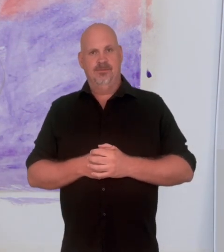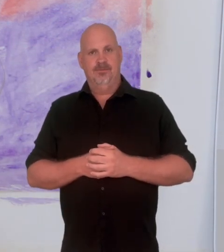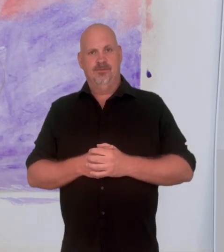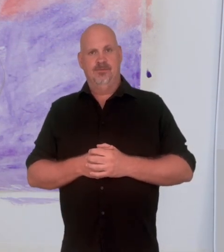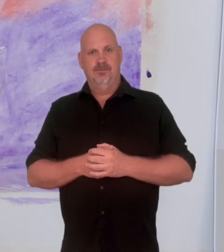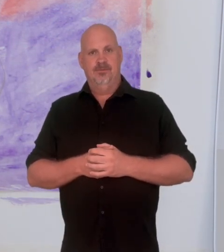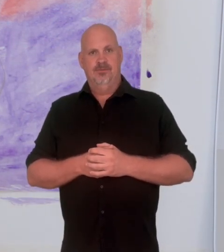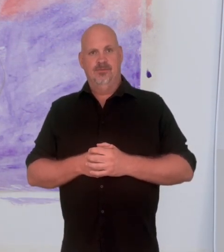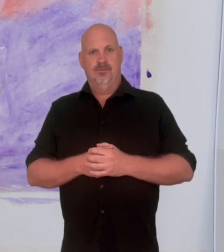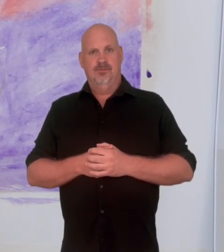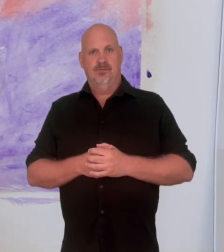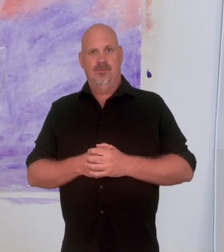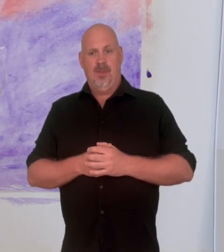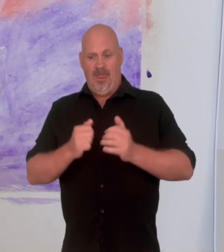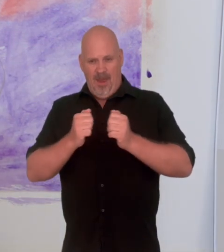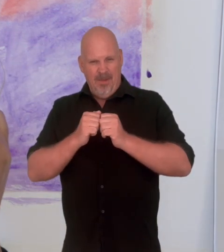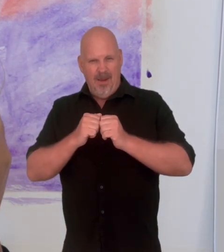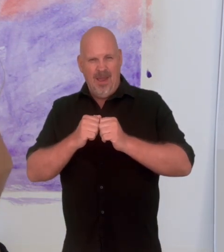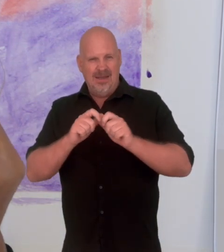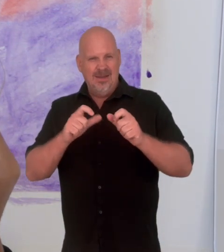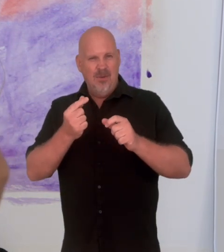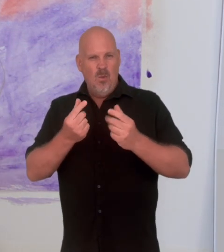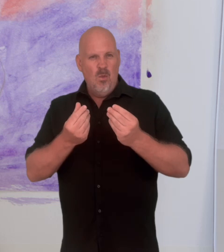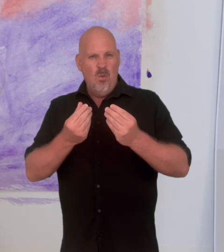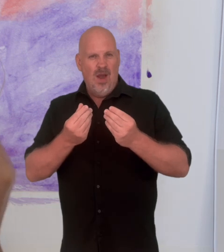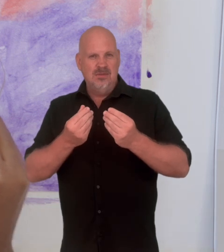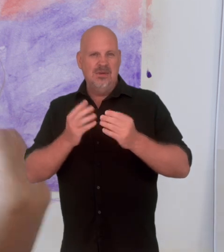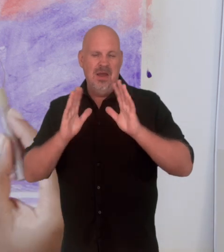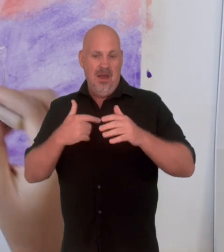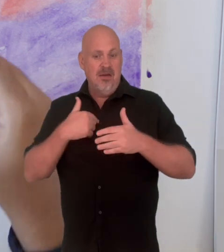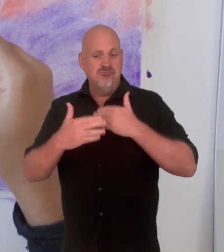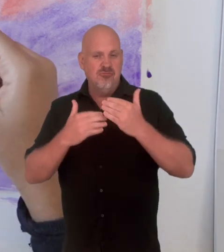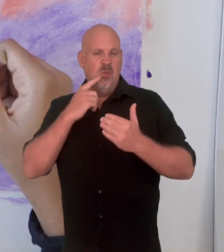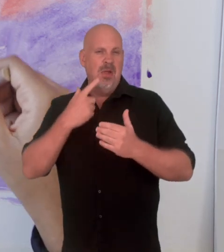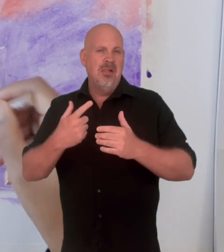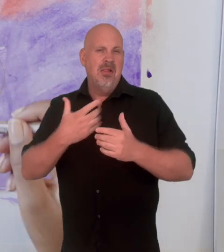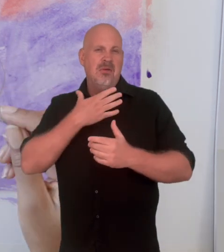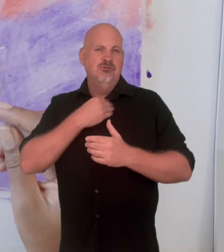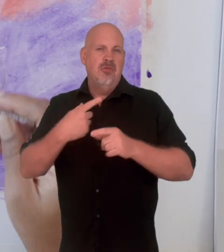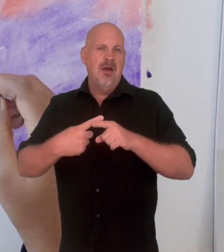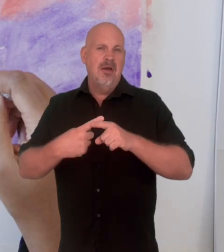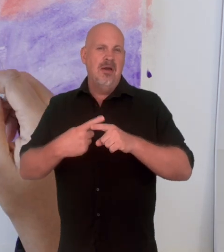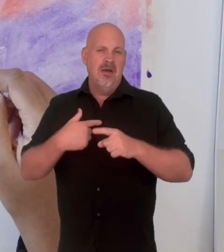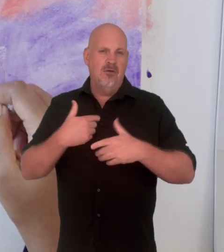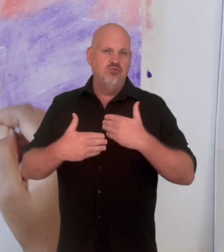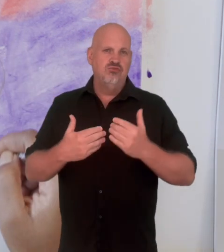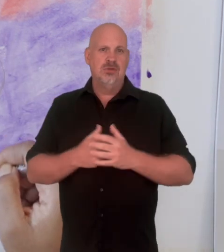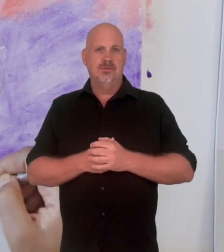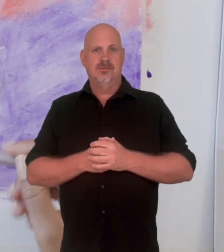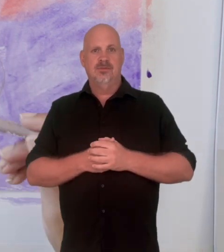So remember, there's no wrong or right way to approach this. Just draw many